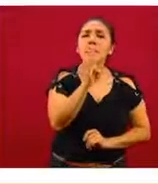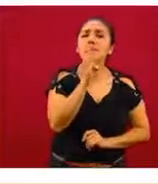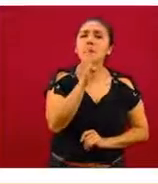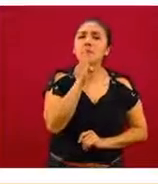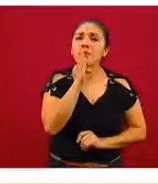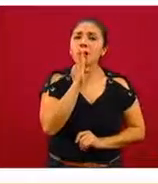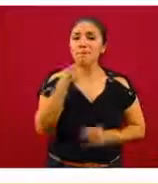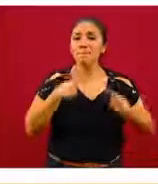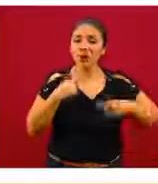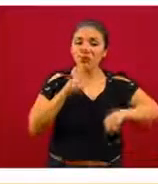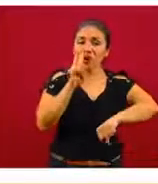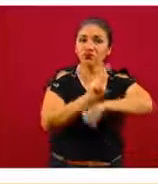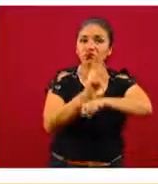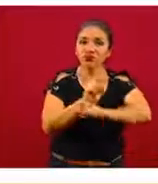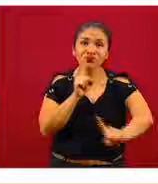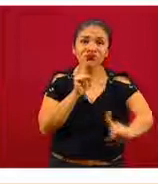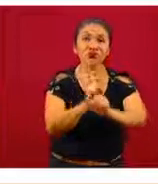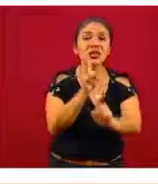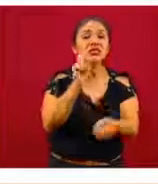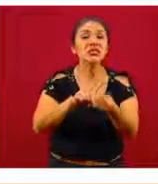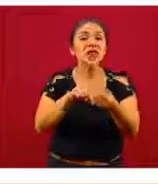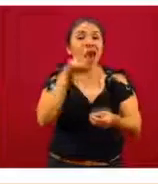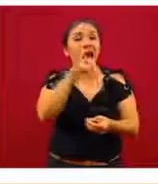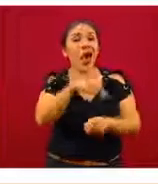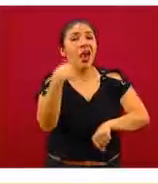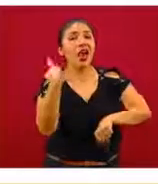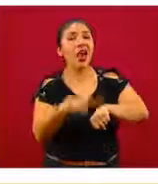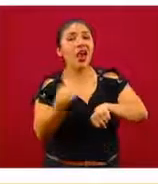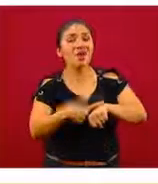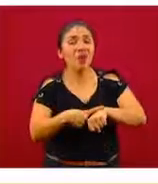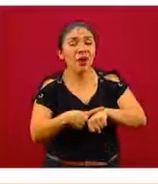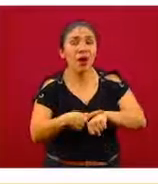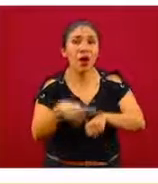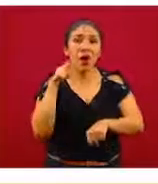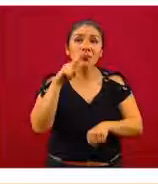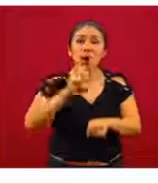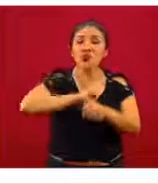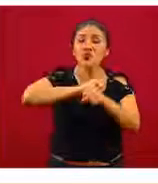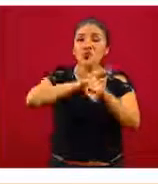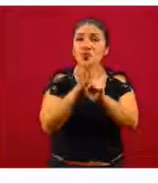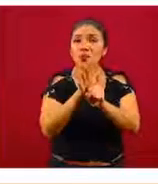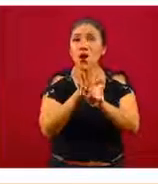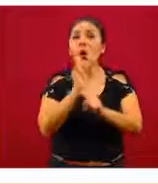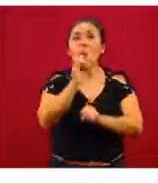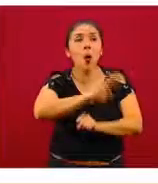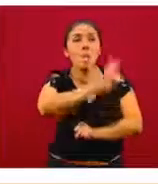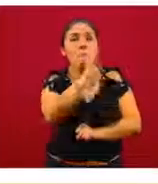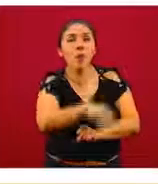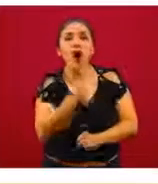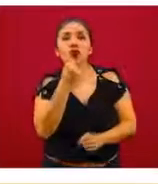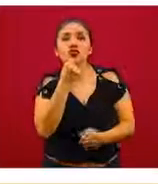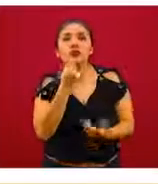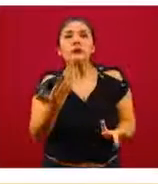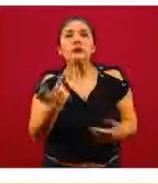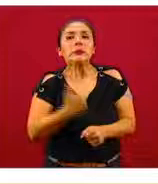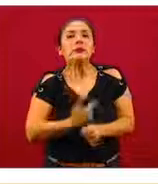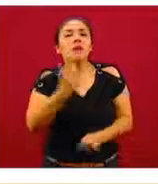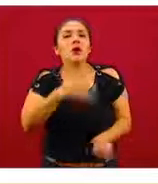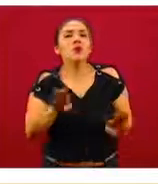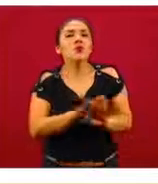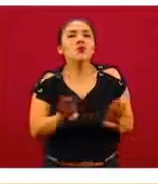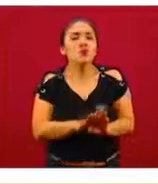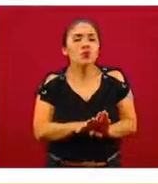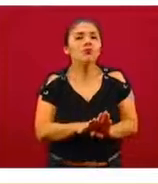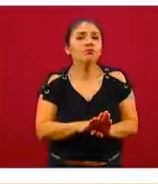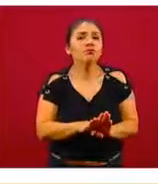Indirectly, when their parents or their caregivers are affected and get COVID-19, or unfortunately, if they die